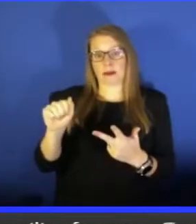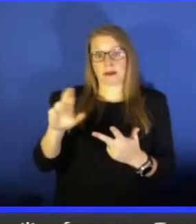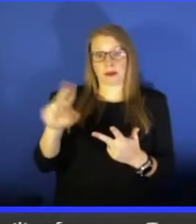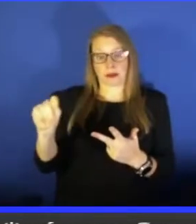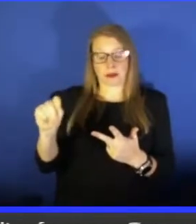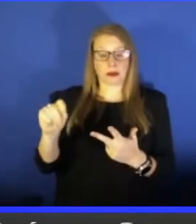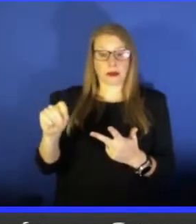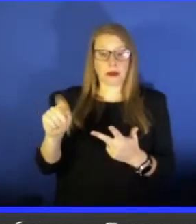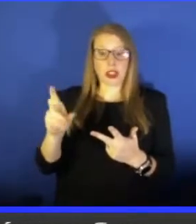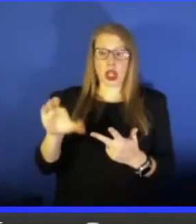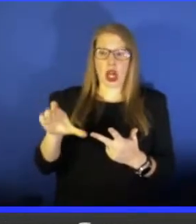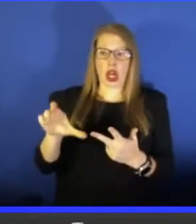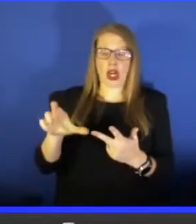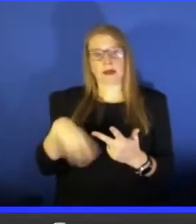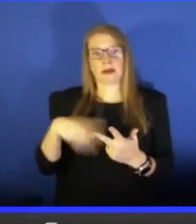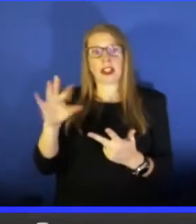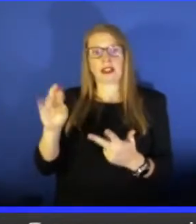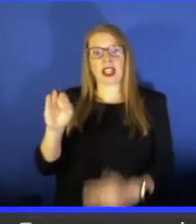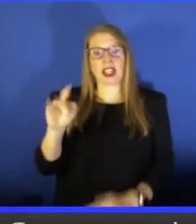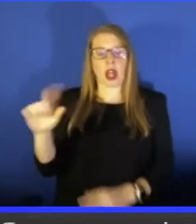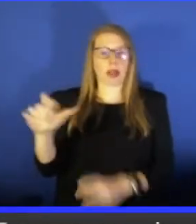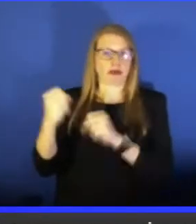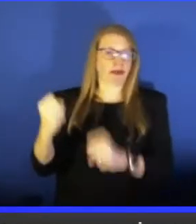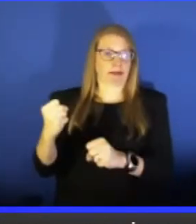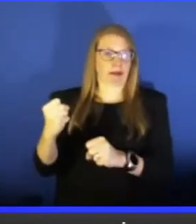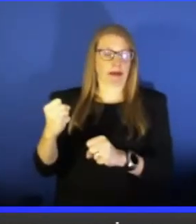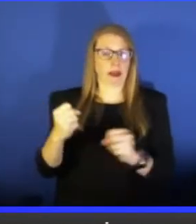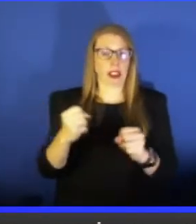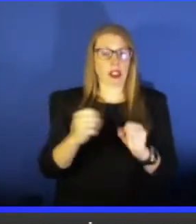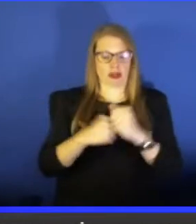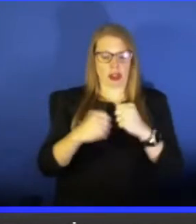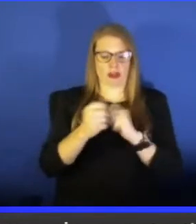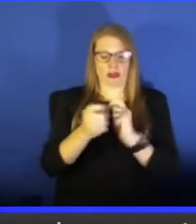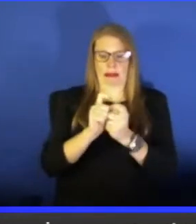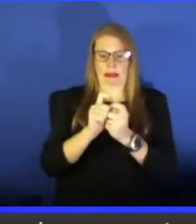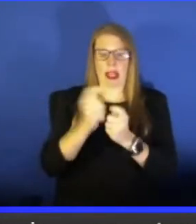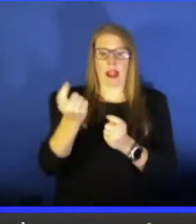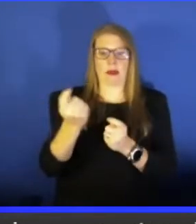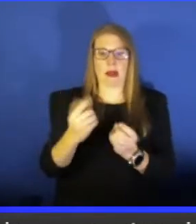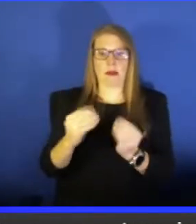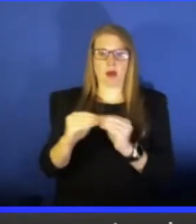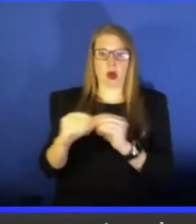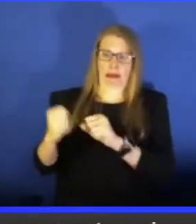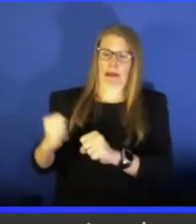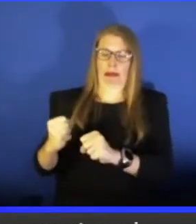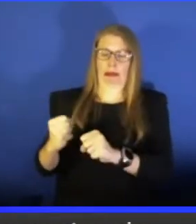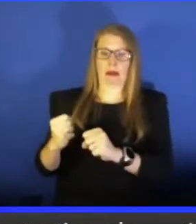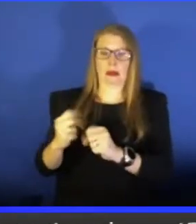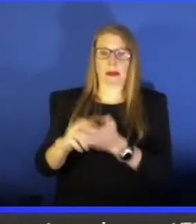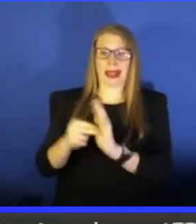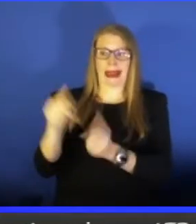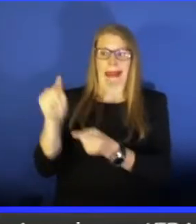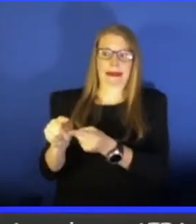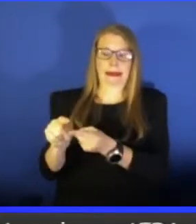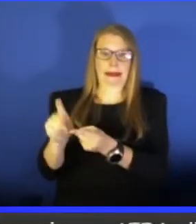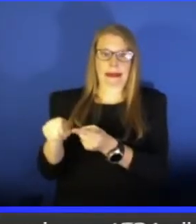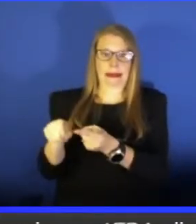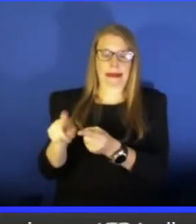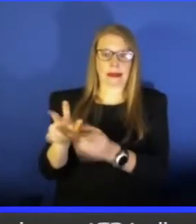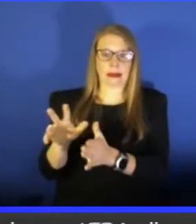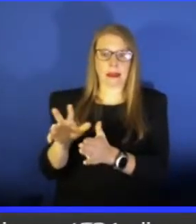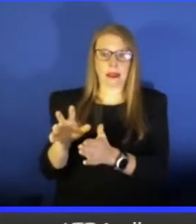are directly derived from. And it works as an opioid agonist. So we have several different types of opioid receptors in our body.